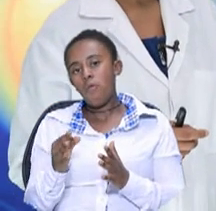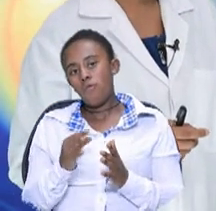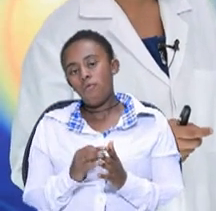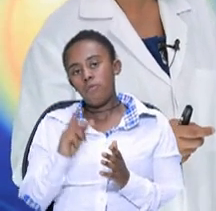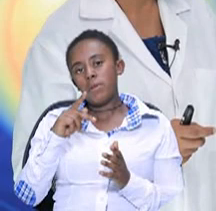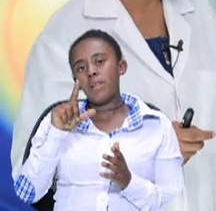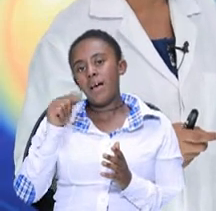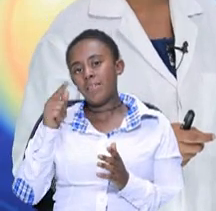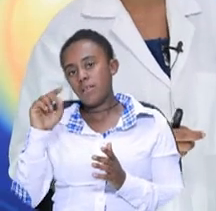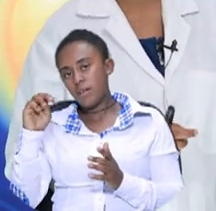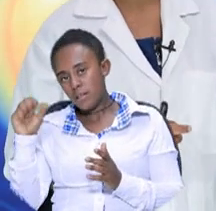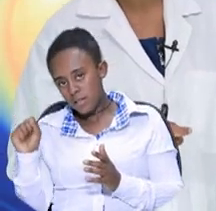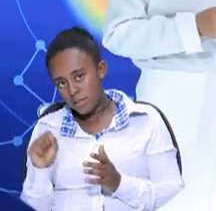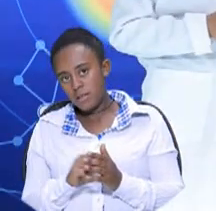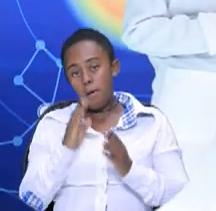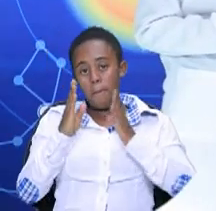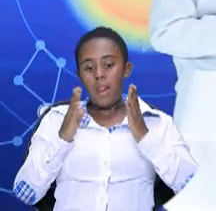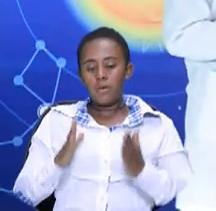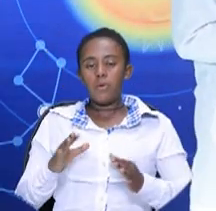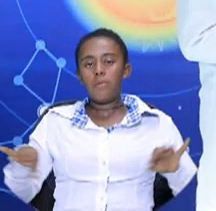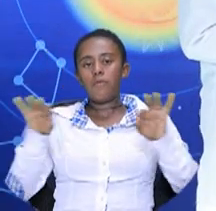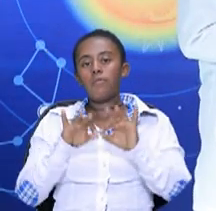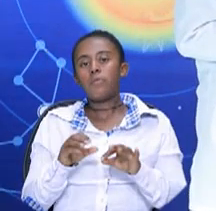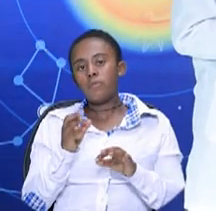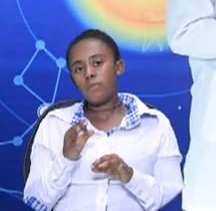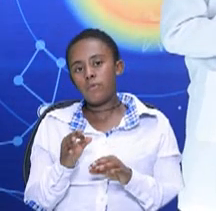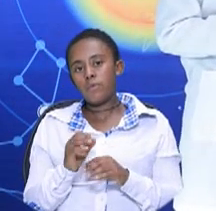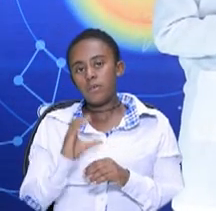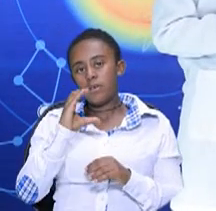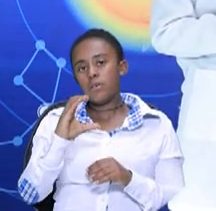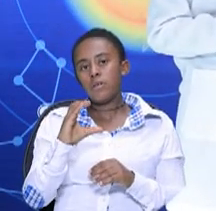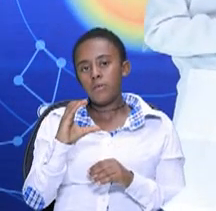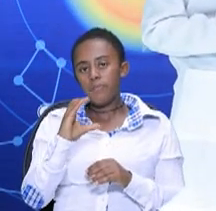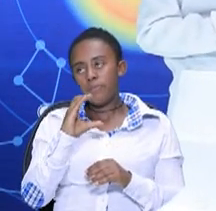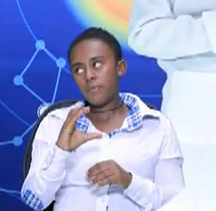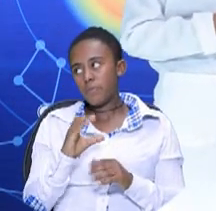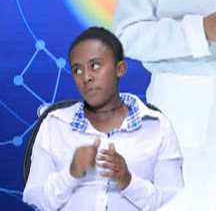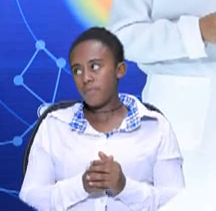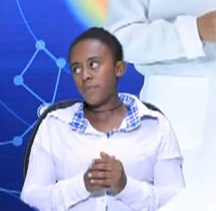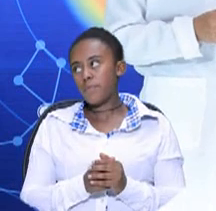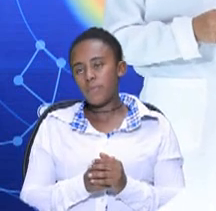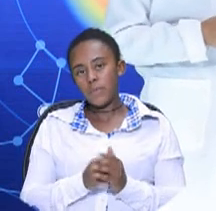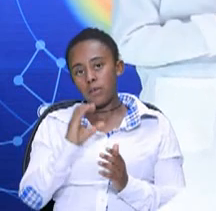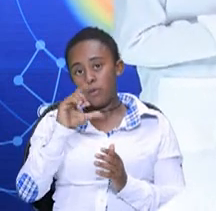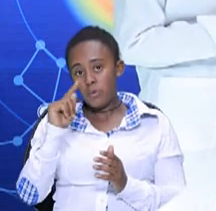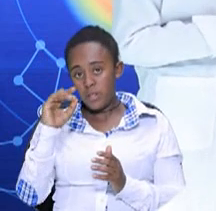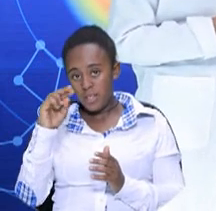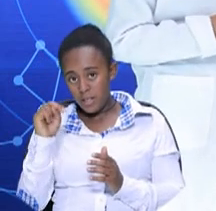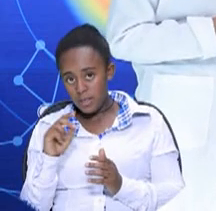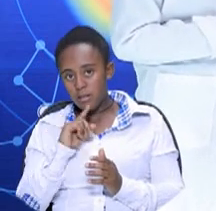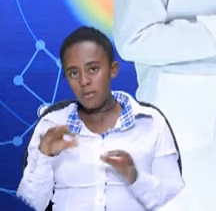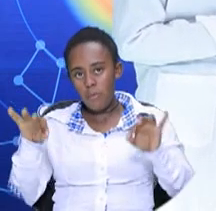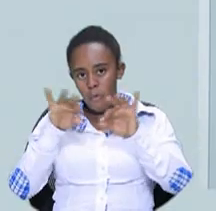clotting. So we need to know the biological importance of clotting. Clotting is important for